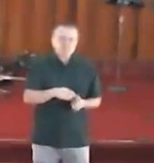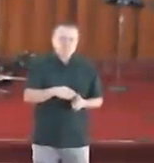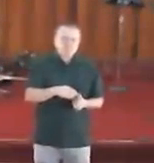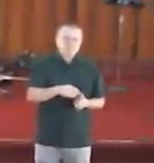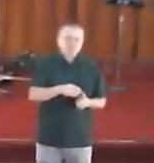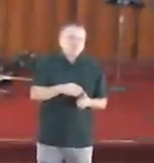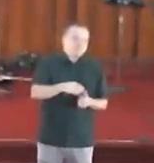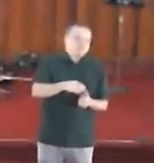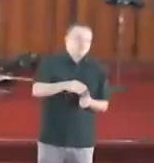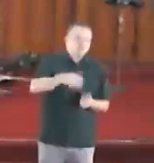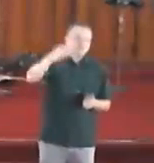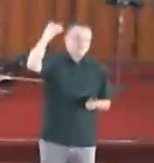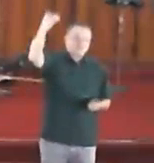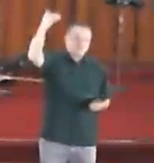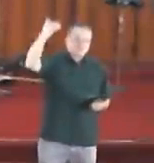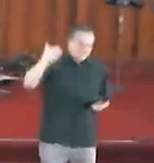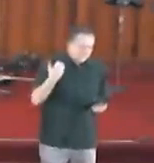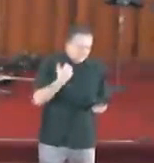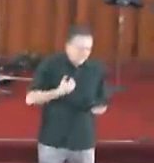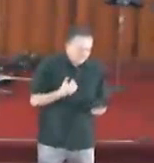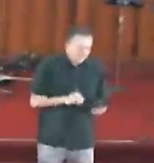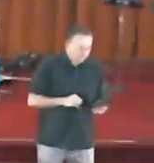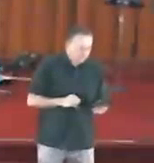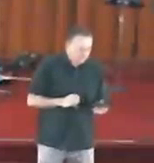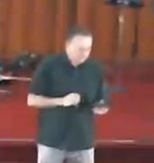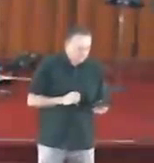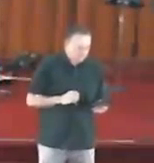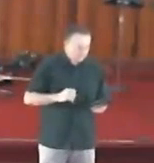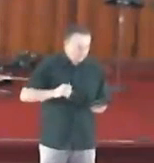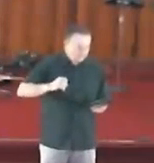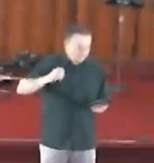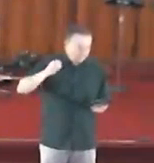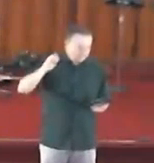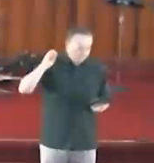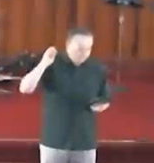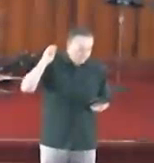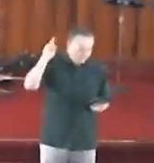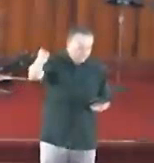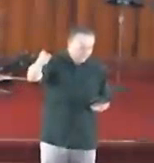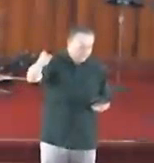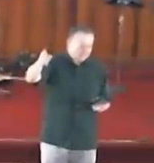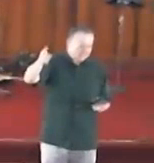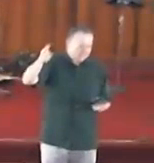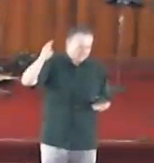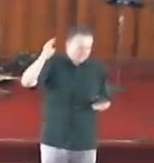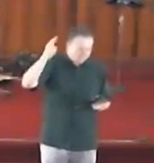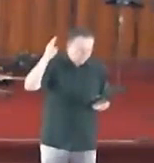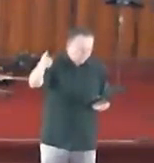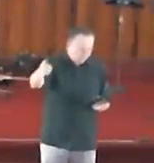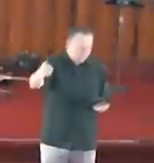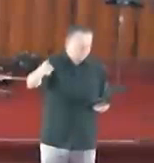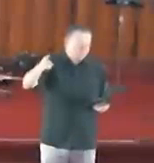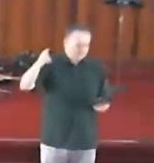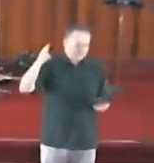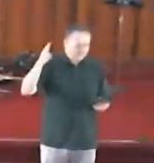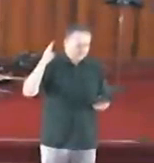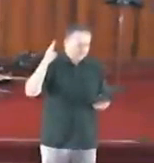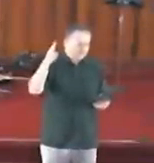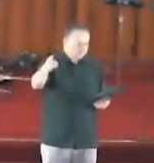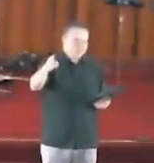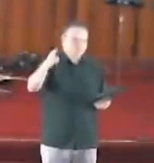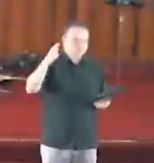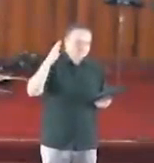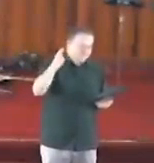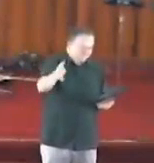Entonces, de todo el proceso que mencioné en la introducción, la promesa que fue reafirmada, que